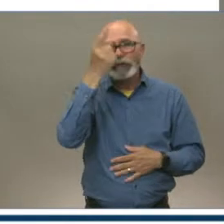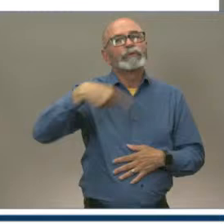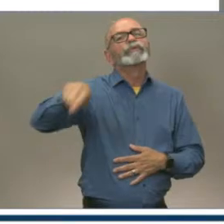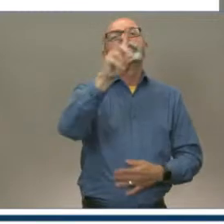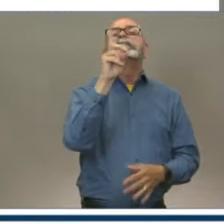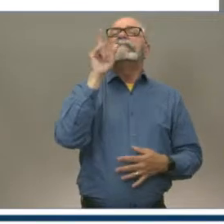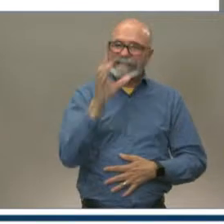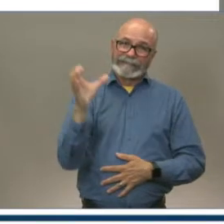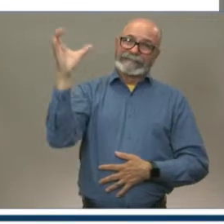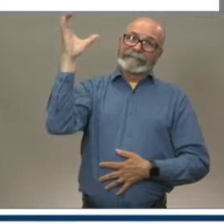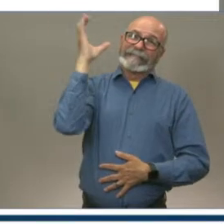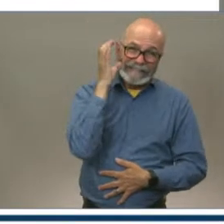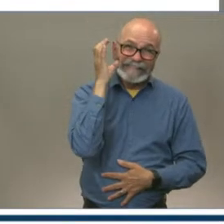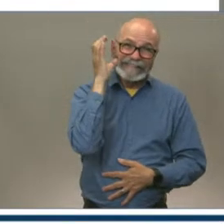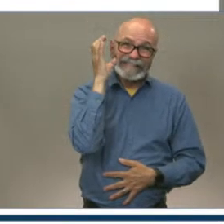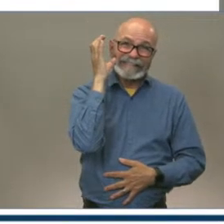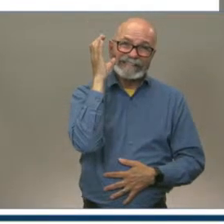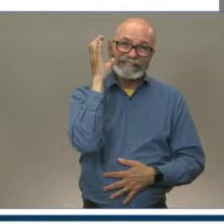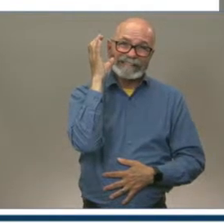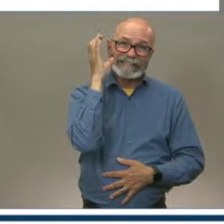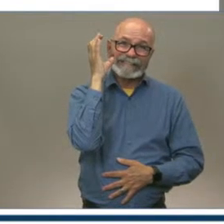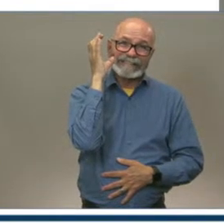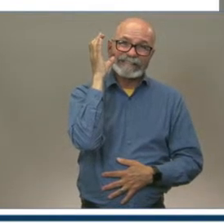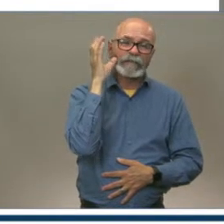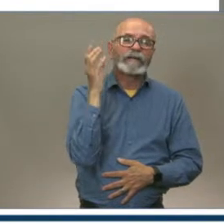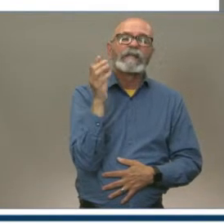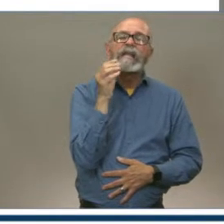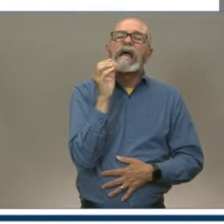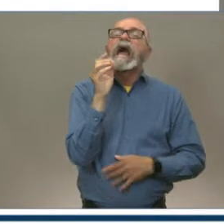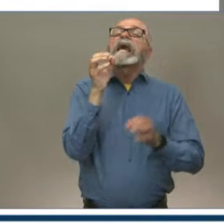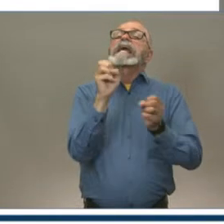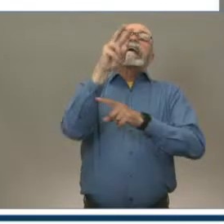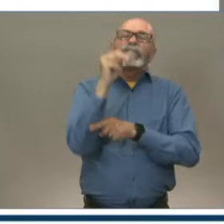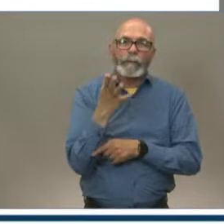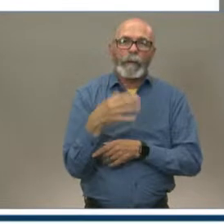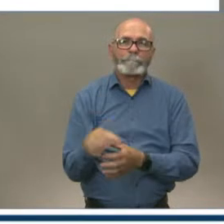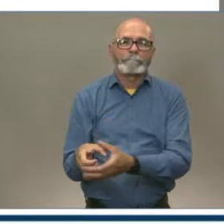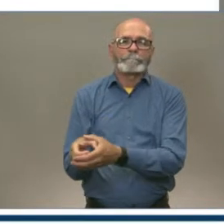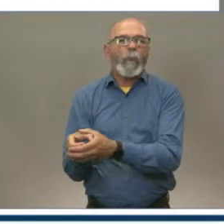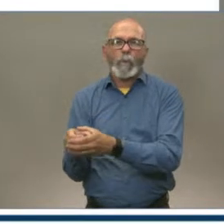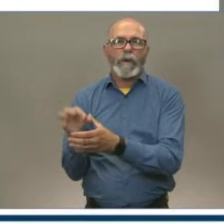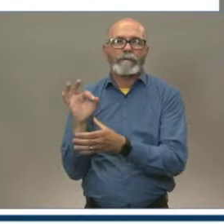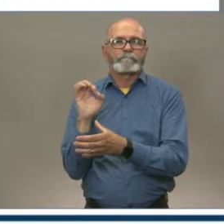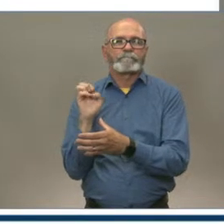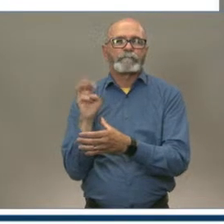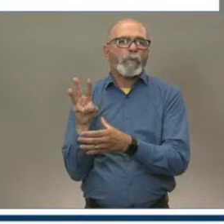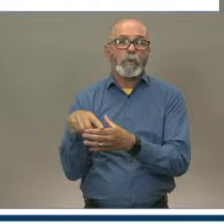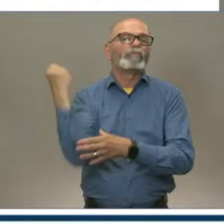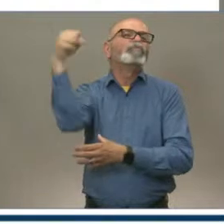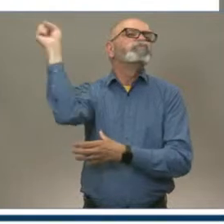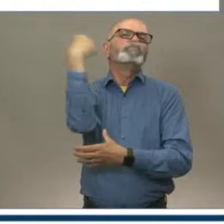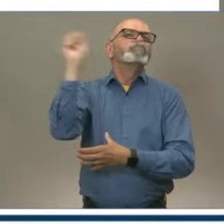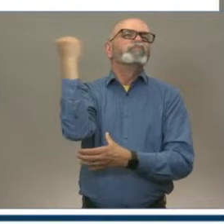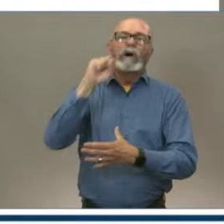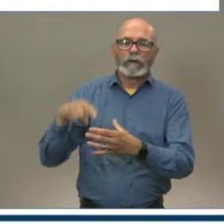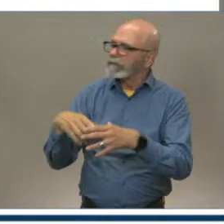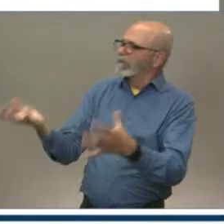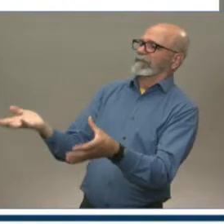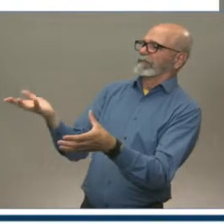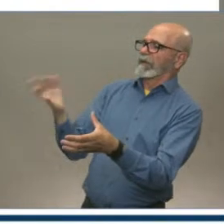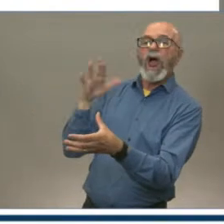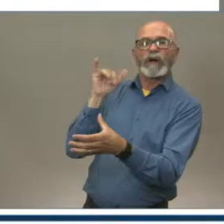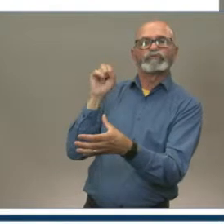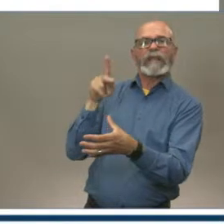always a few, though, and we read all about them this weekend, who flout the rules and put everyone at risk. There has been a lot of attention paid